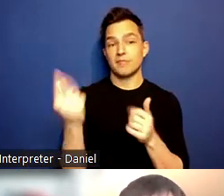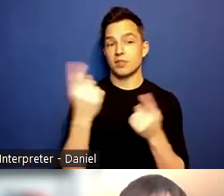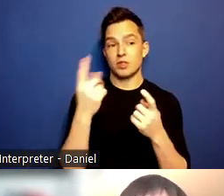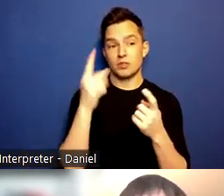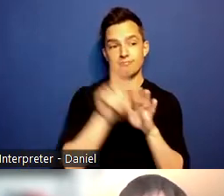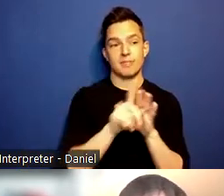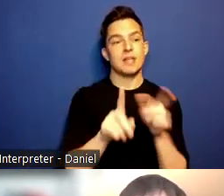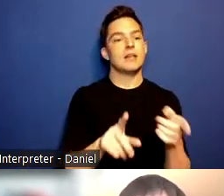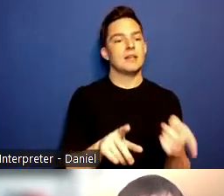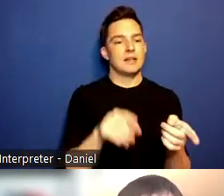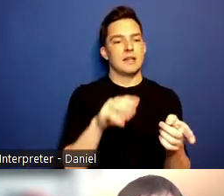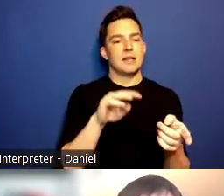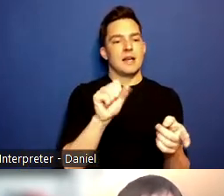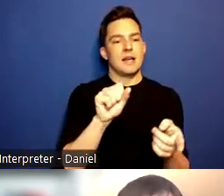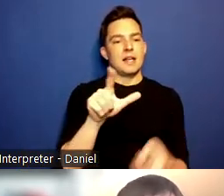is